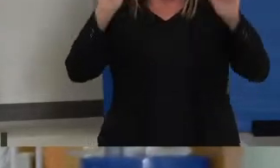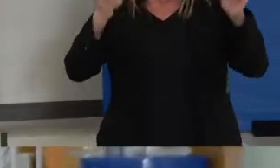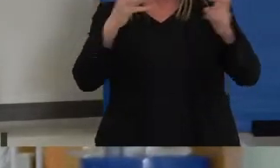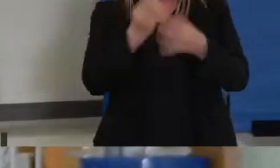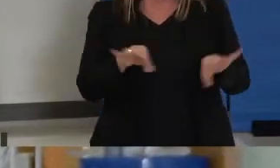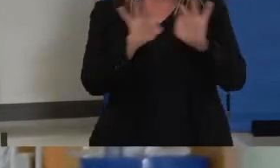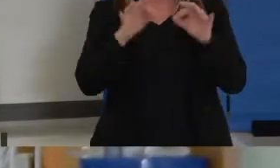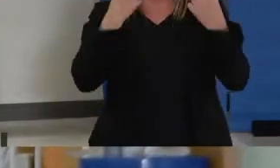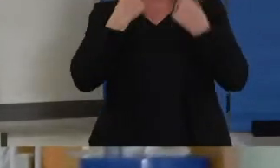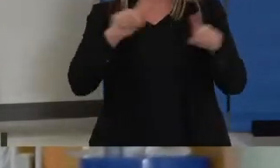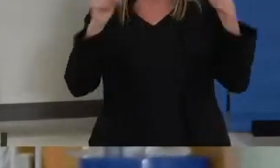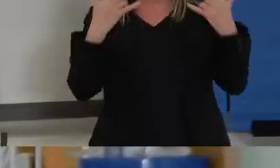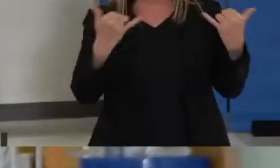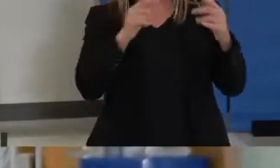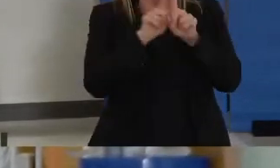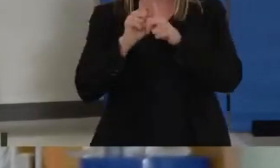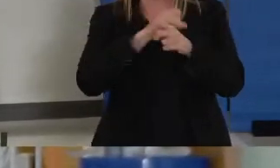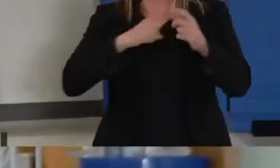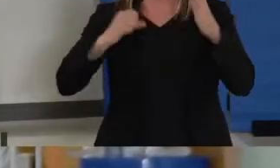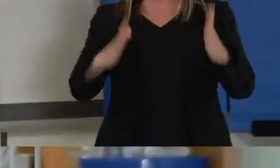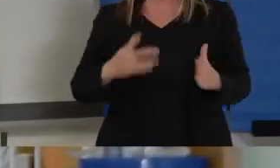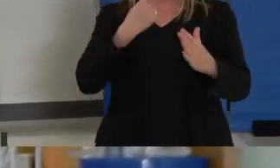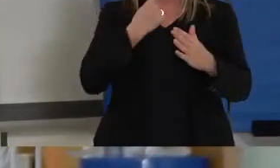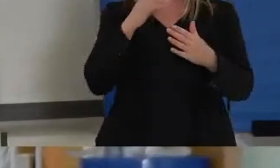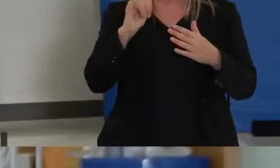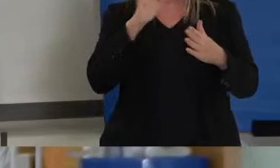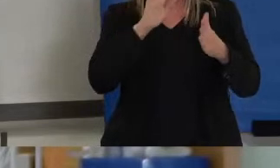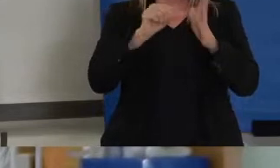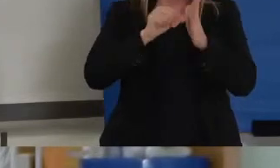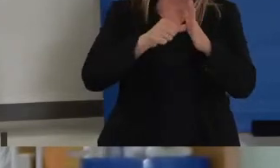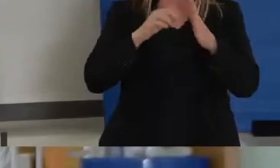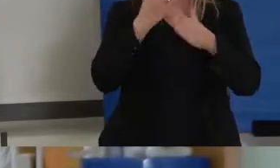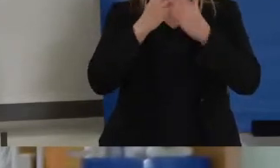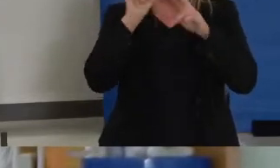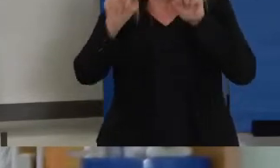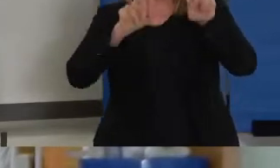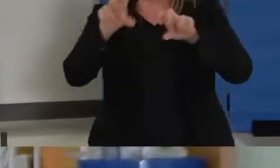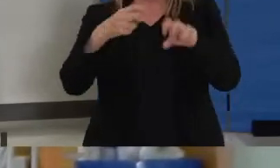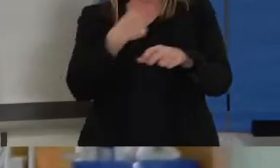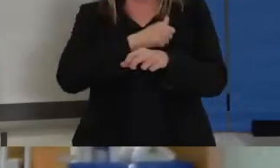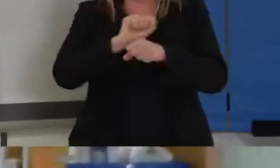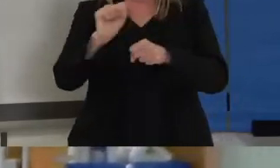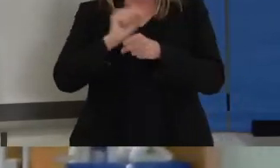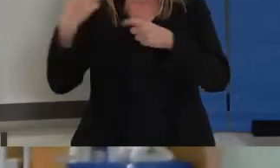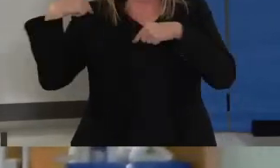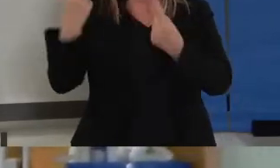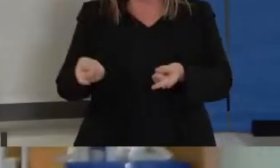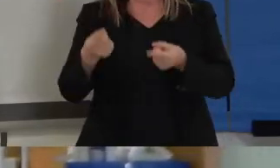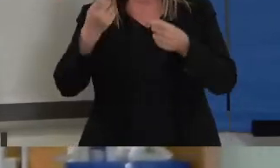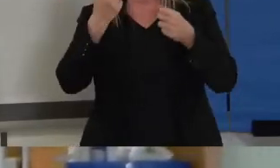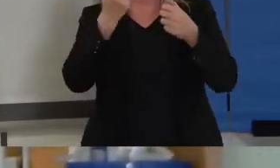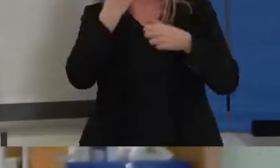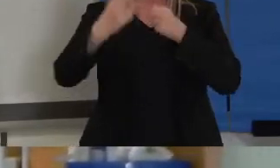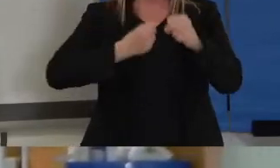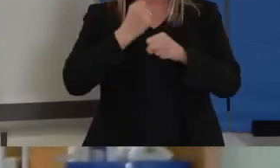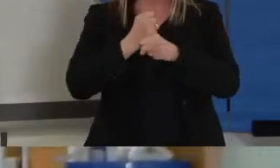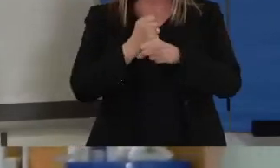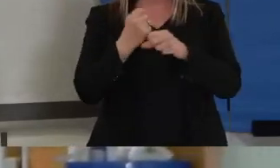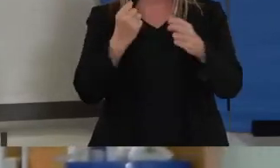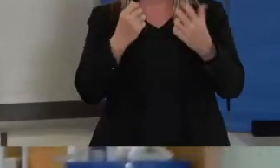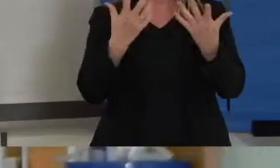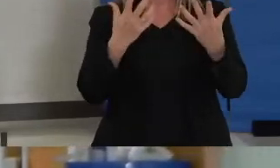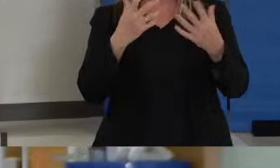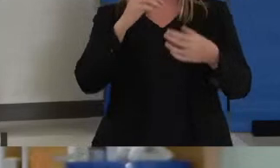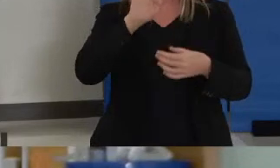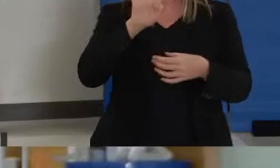announcements here today. As the Senator had mentioned, and really to underscore some of the investments that we have been working on during some pretty good budget years, more than $4.5